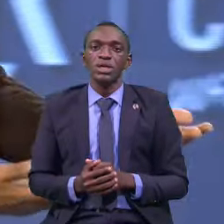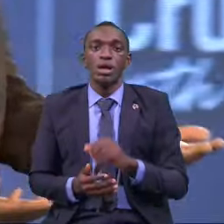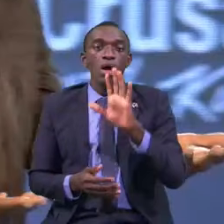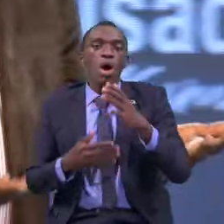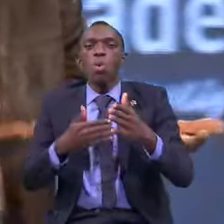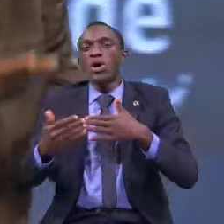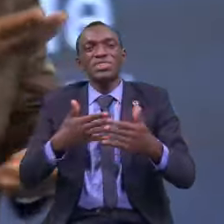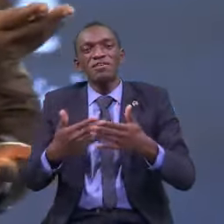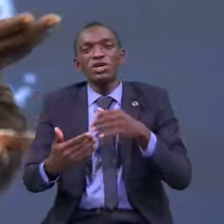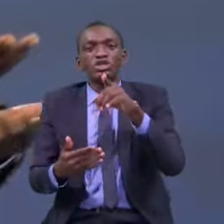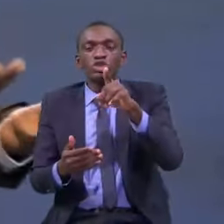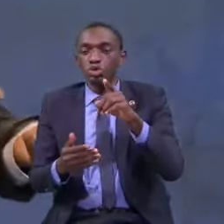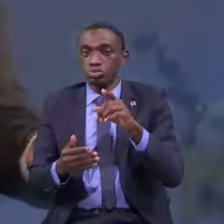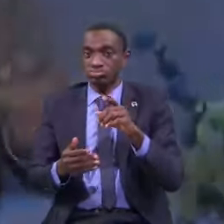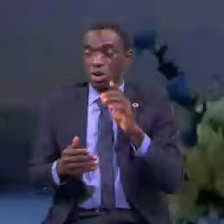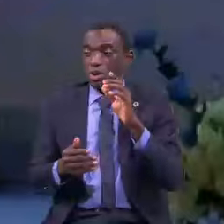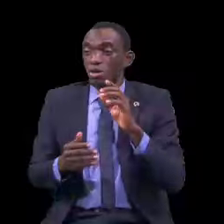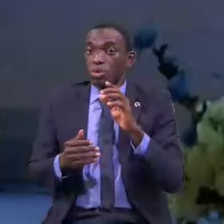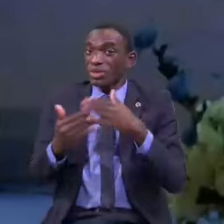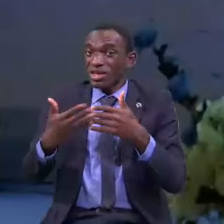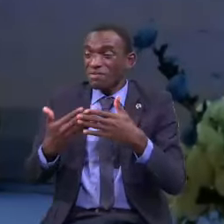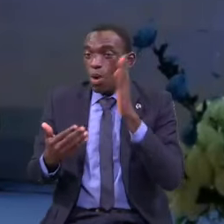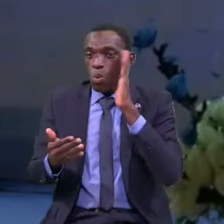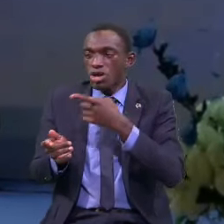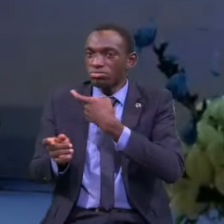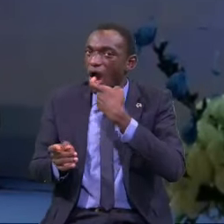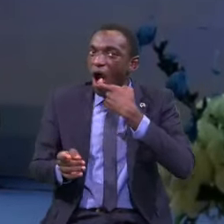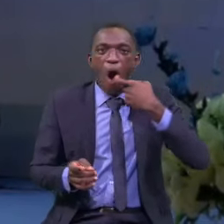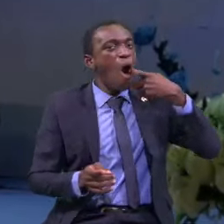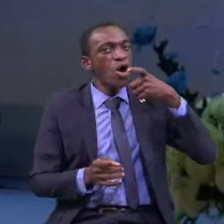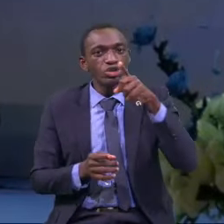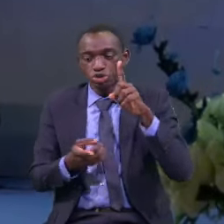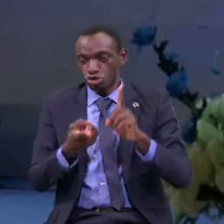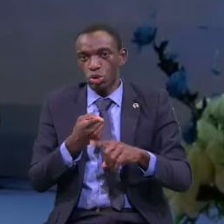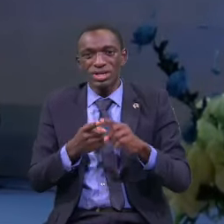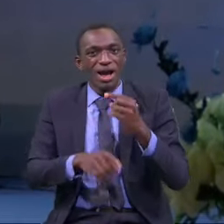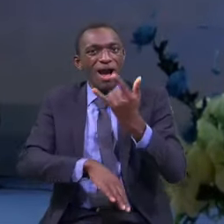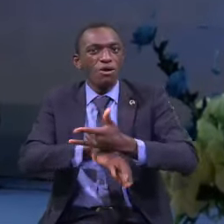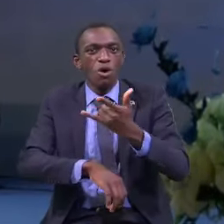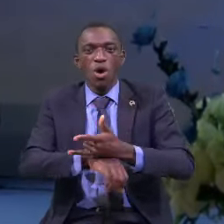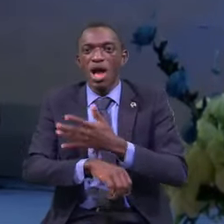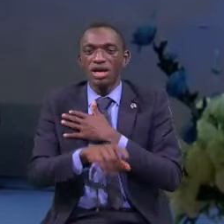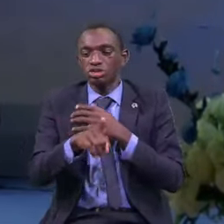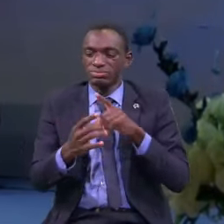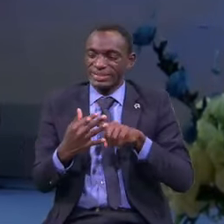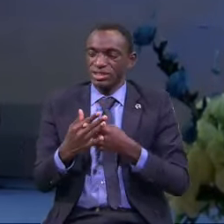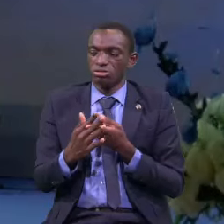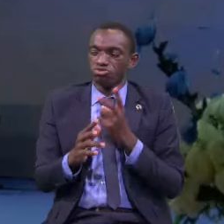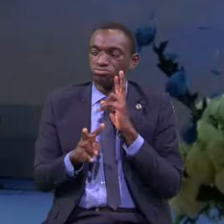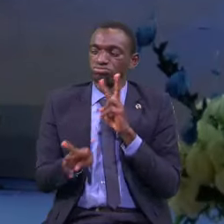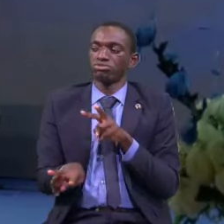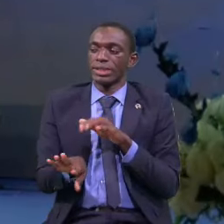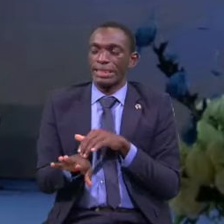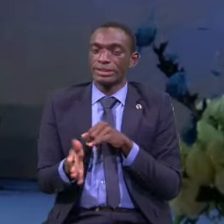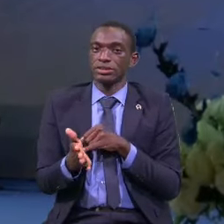Whatever you will draw you to the alcohol, and then you begin to look at it, don't touch, so you will not take.